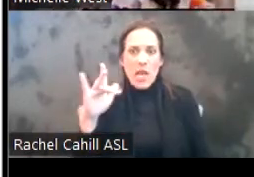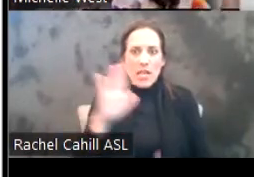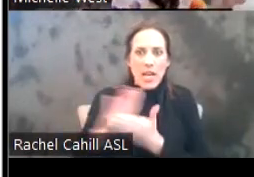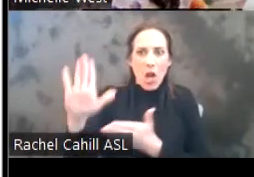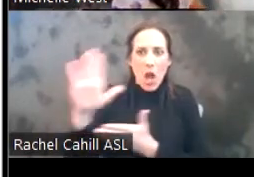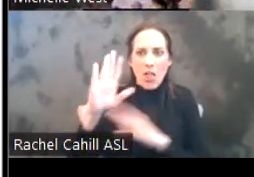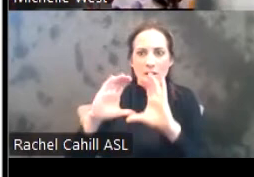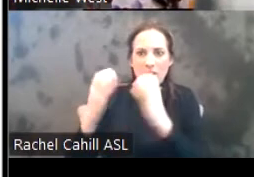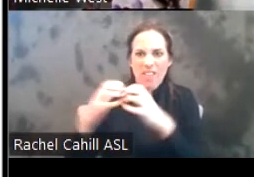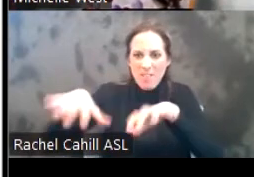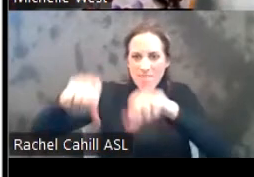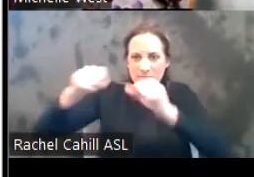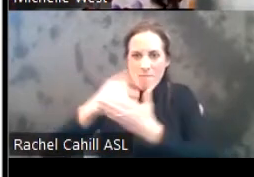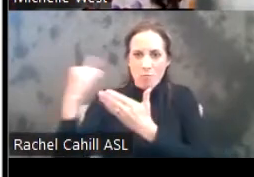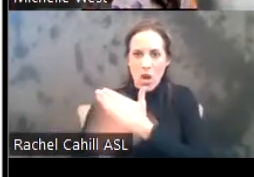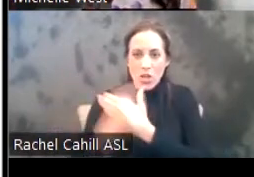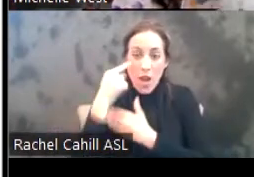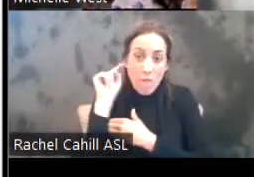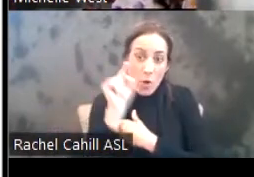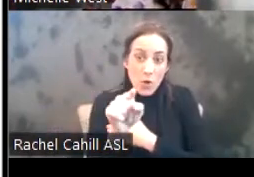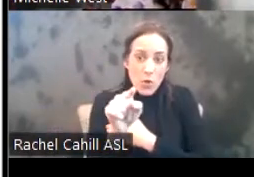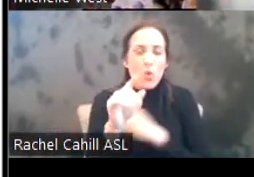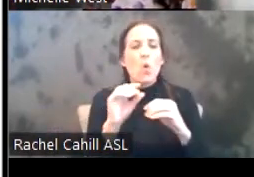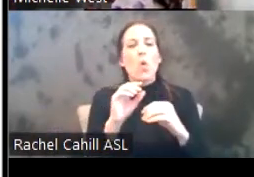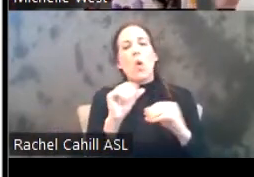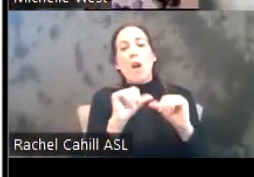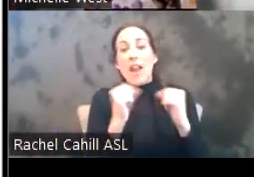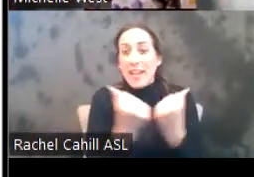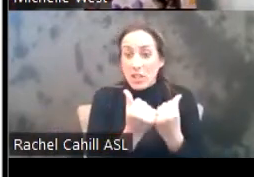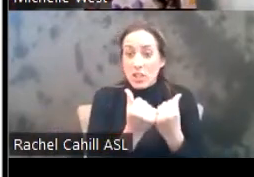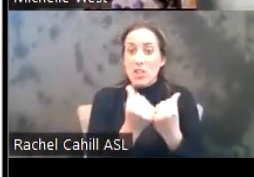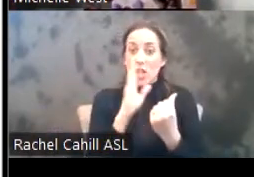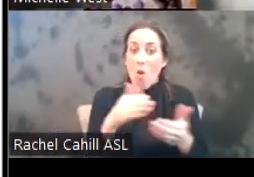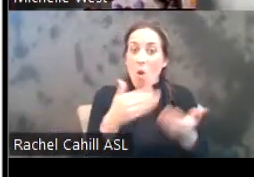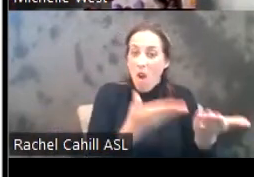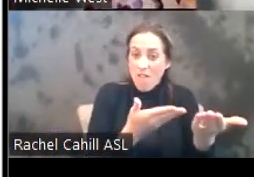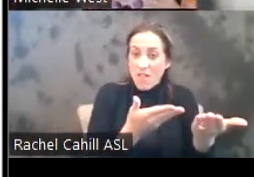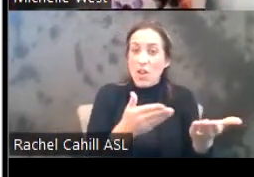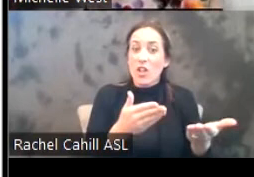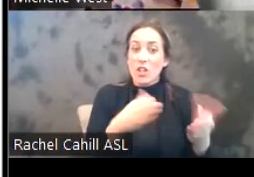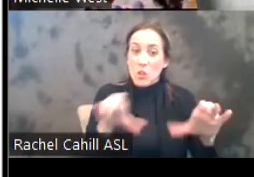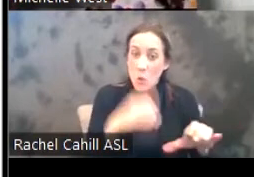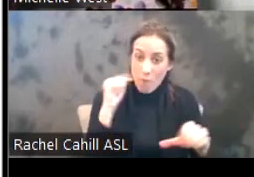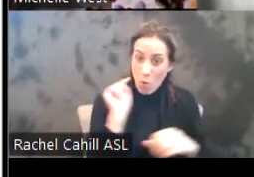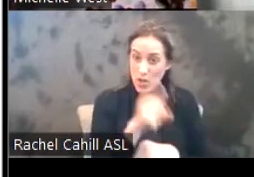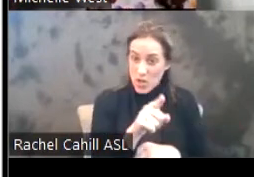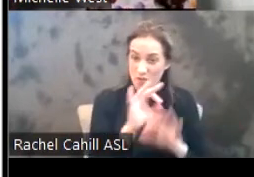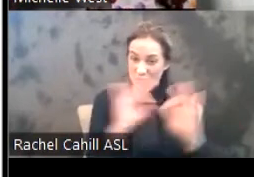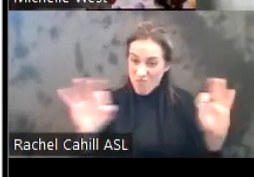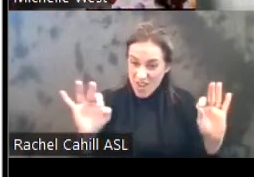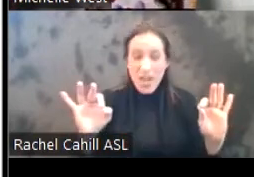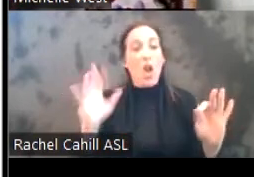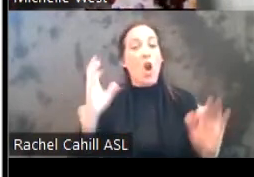for you, or an agency to do it pro bono, and the radio station or TV station to put it up for